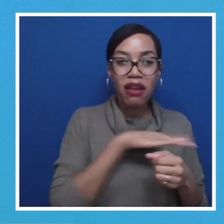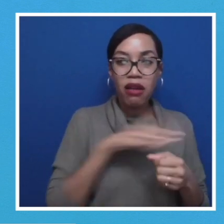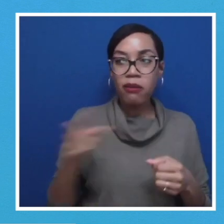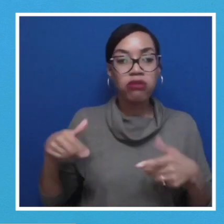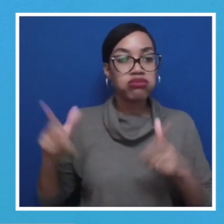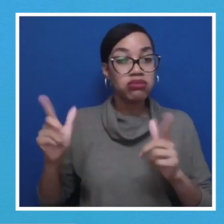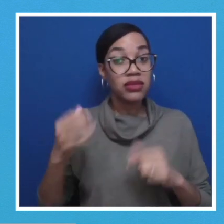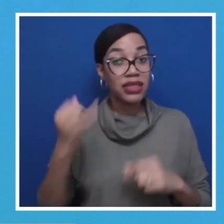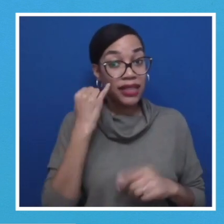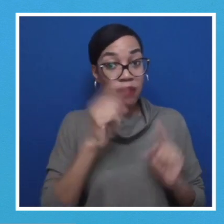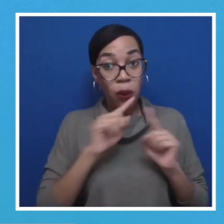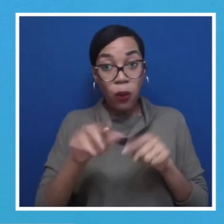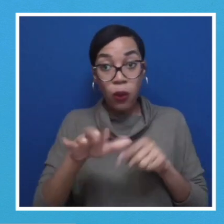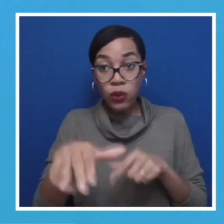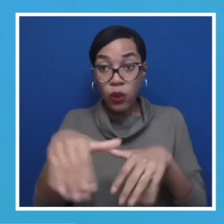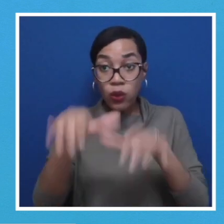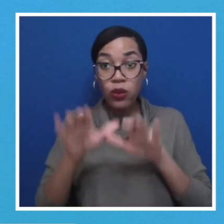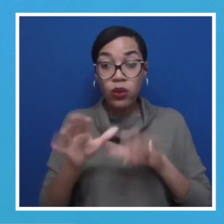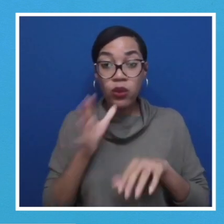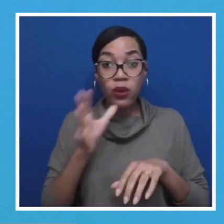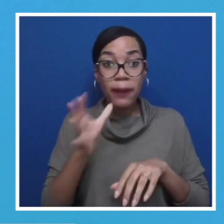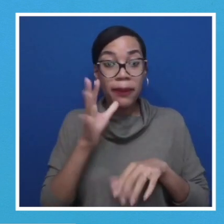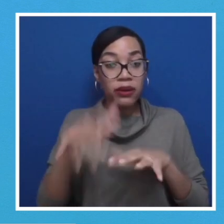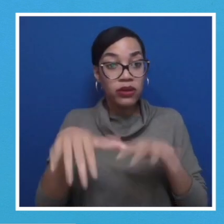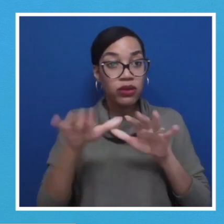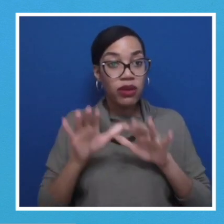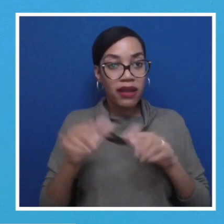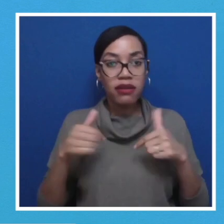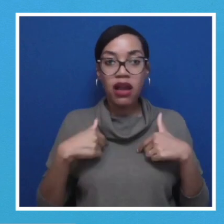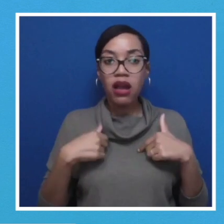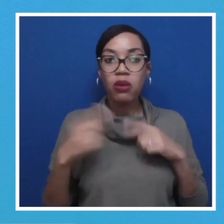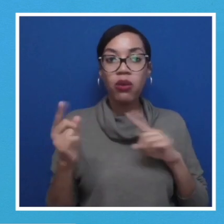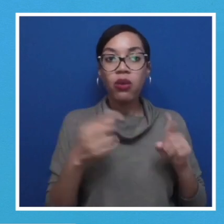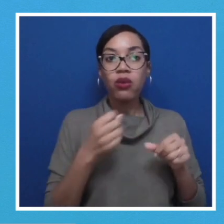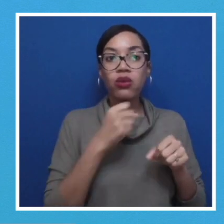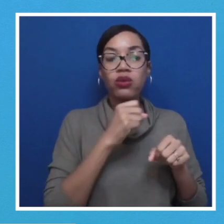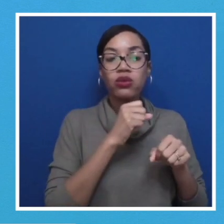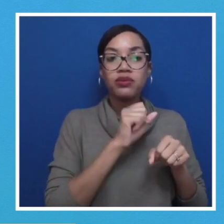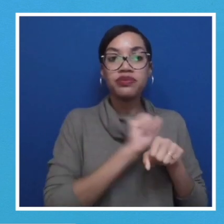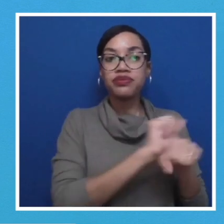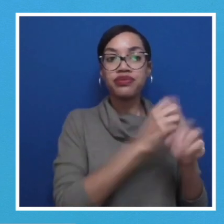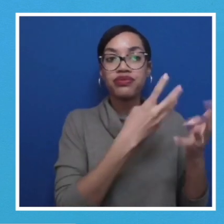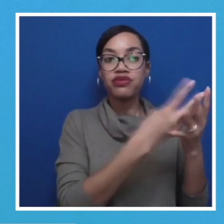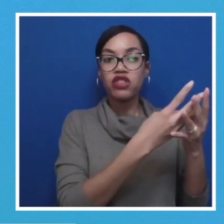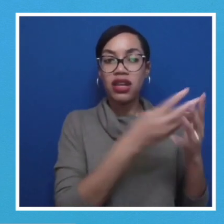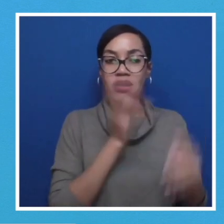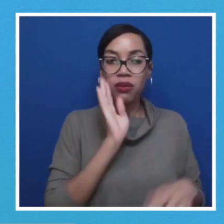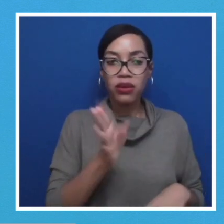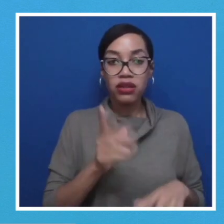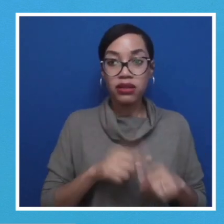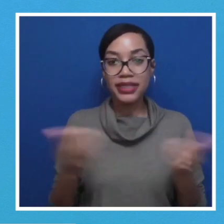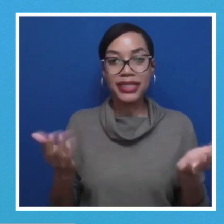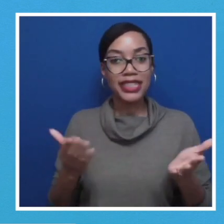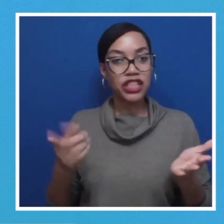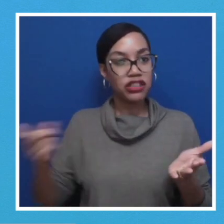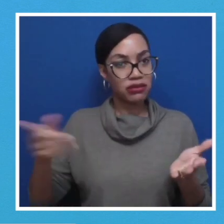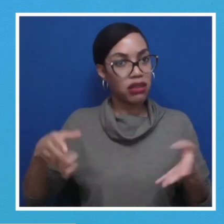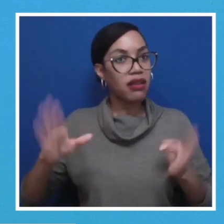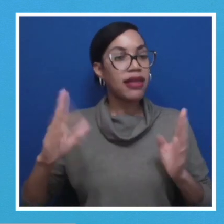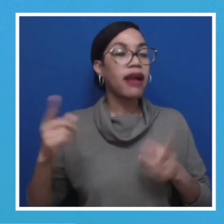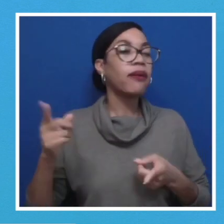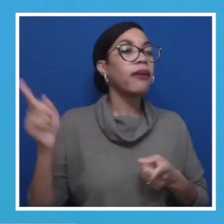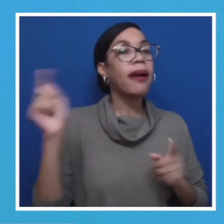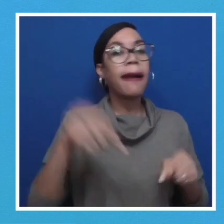I dug up their grave, I would go to jail. Here, it's permitted. Unfortunately, with all the violence that is coming